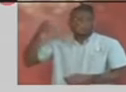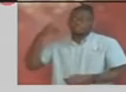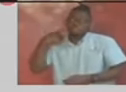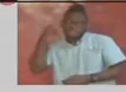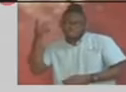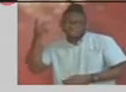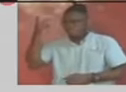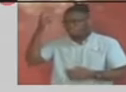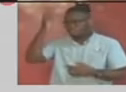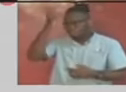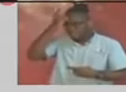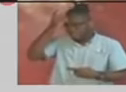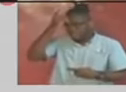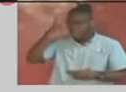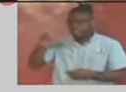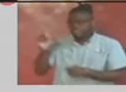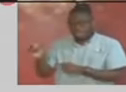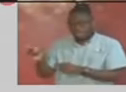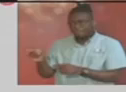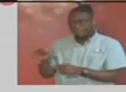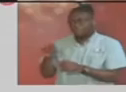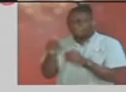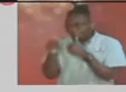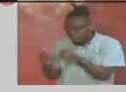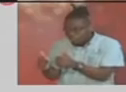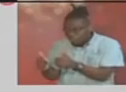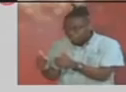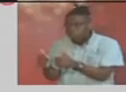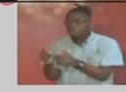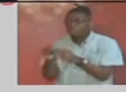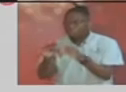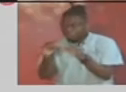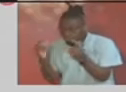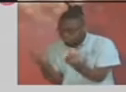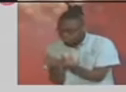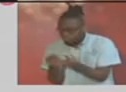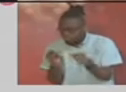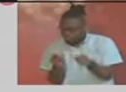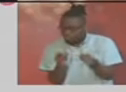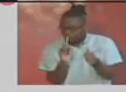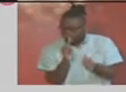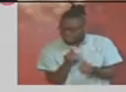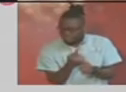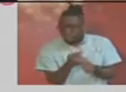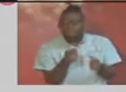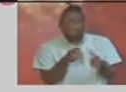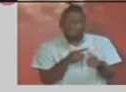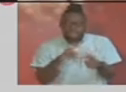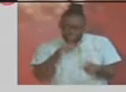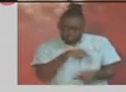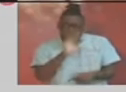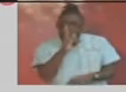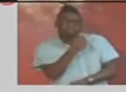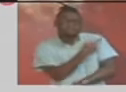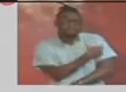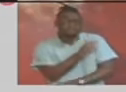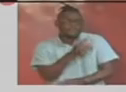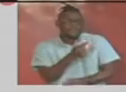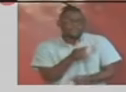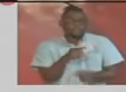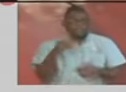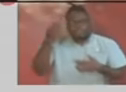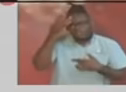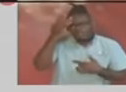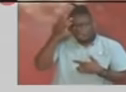to prevent any onwards severe reactions, severe complications, or death from COVID-19. And then, of course, we do the general